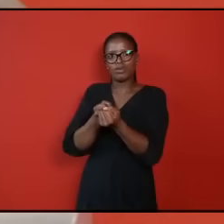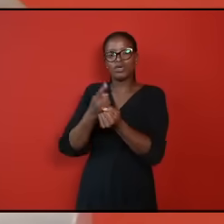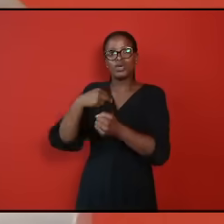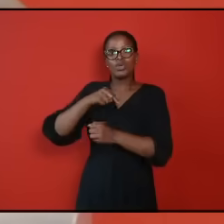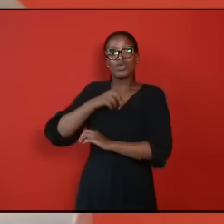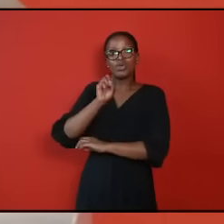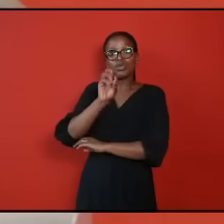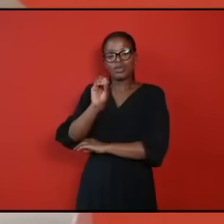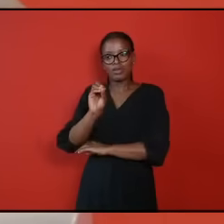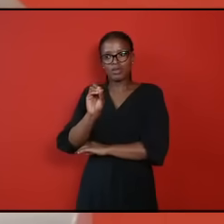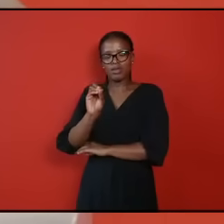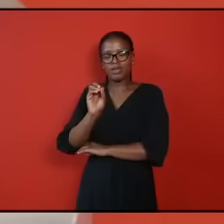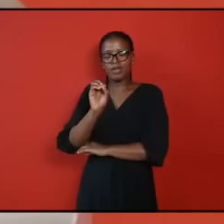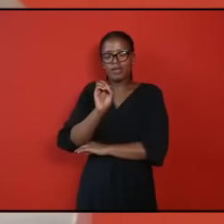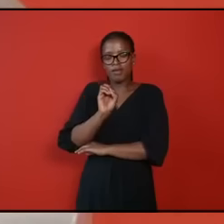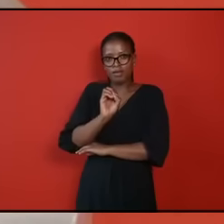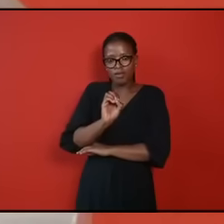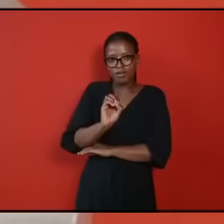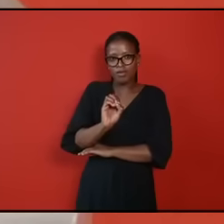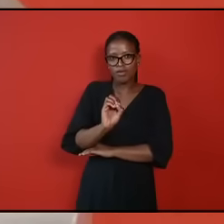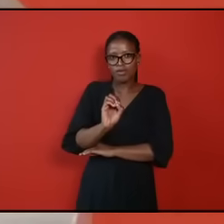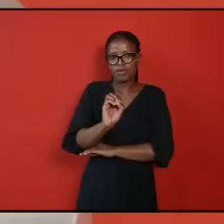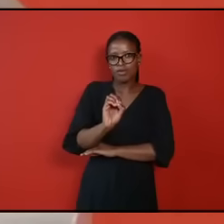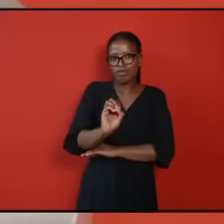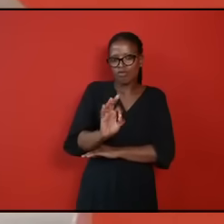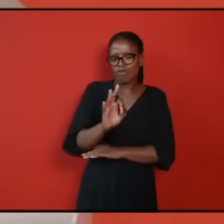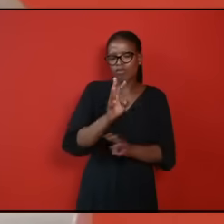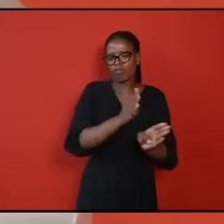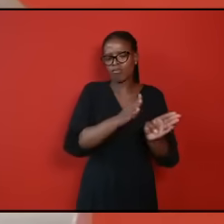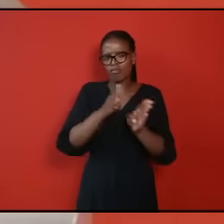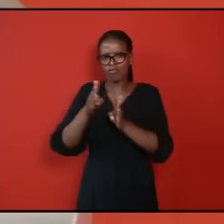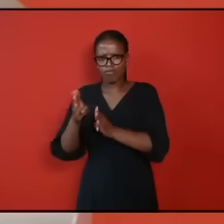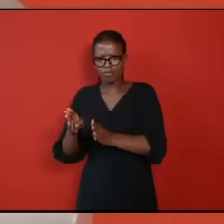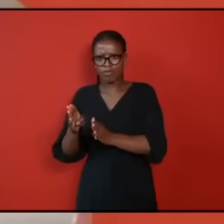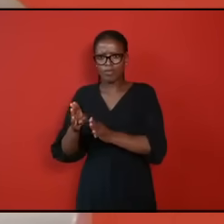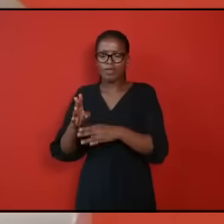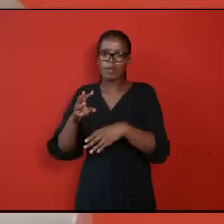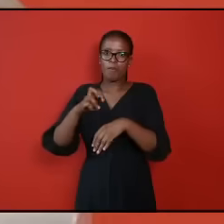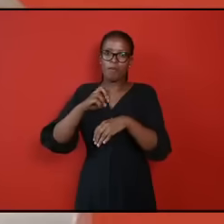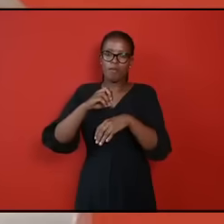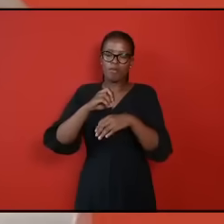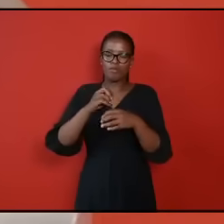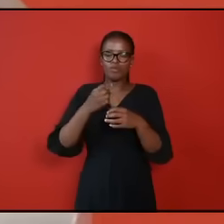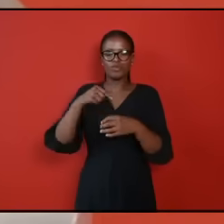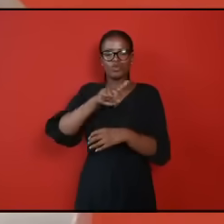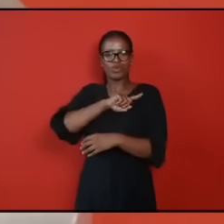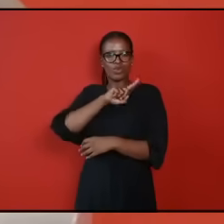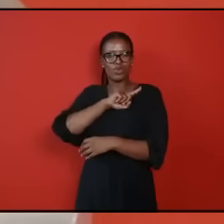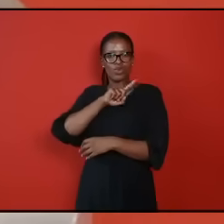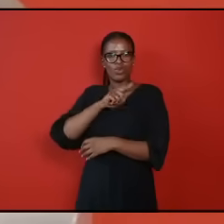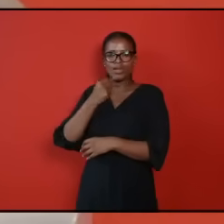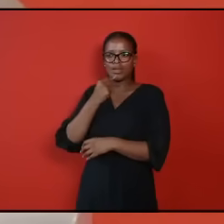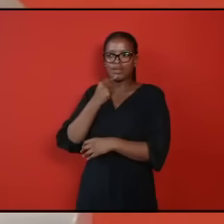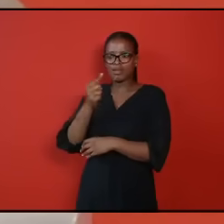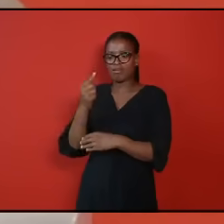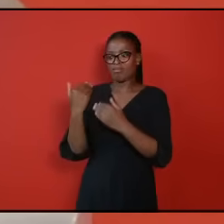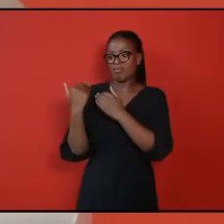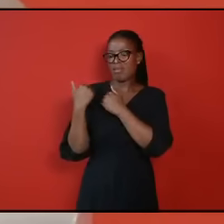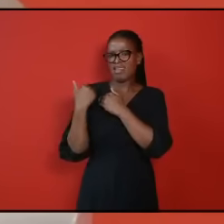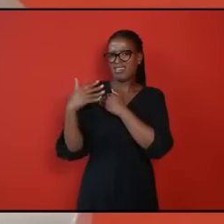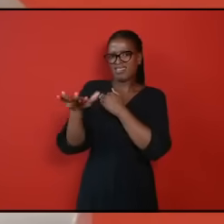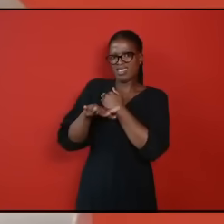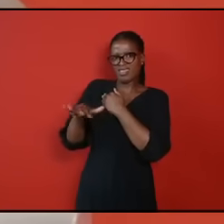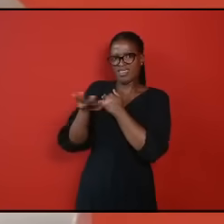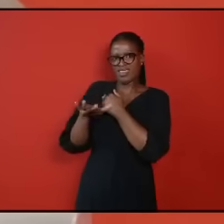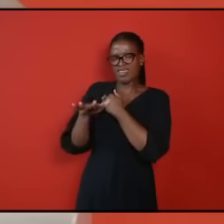So are you not setting them up for death? Because it's not safe, that place.